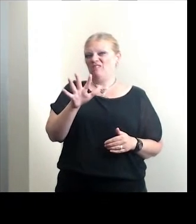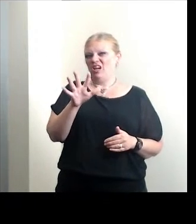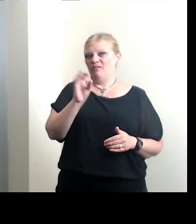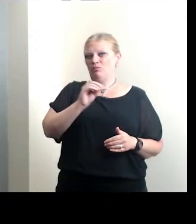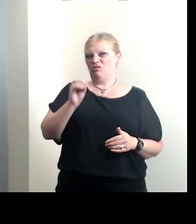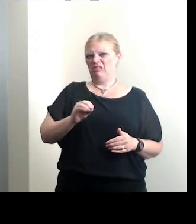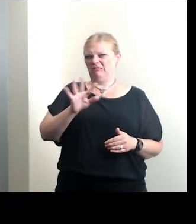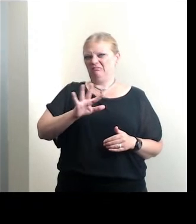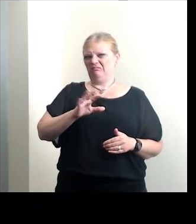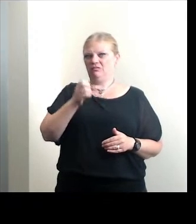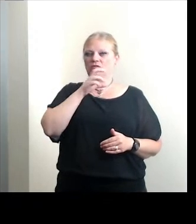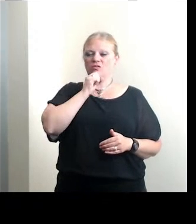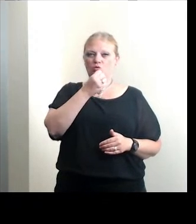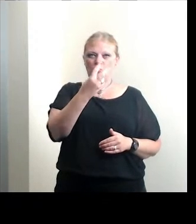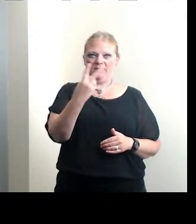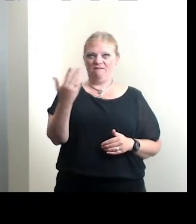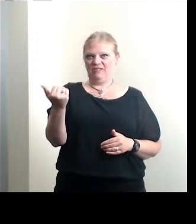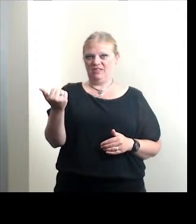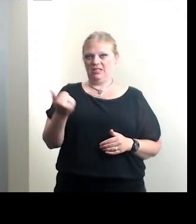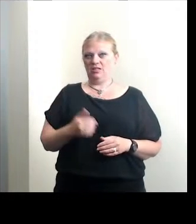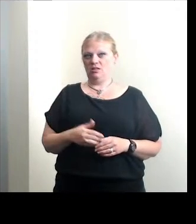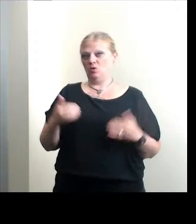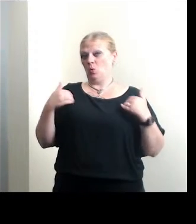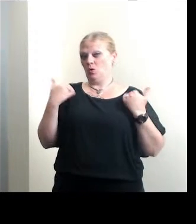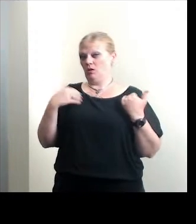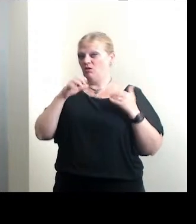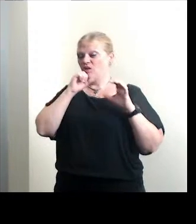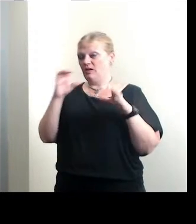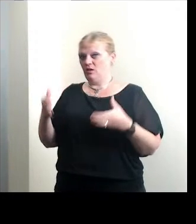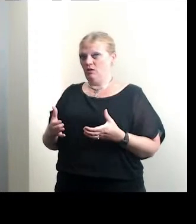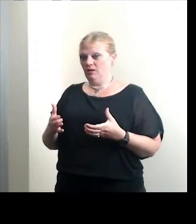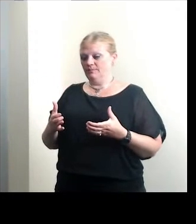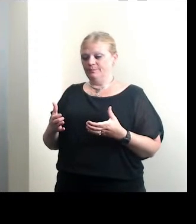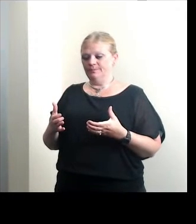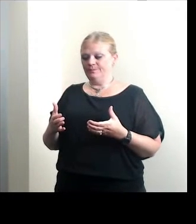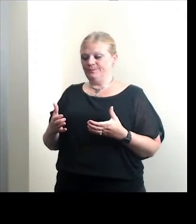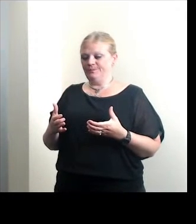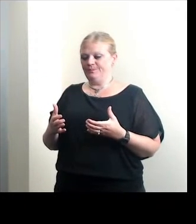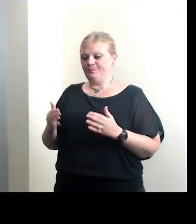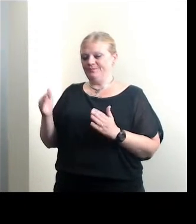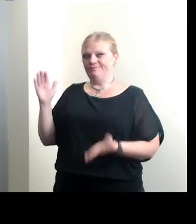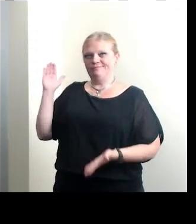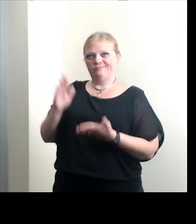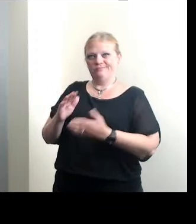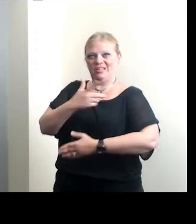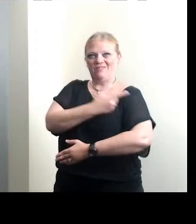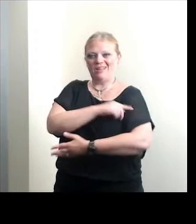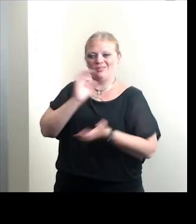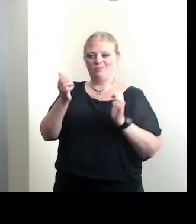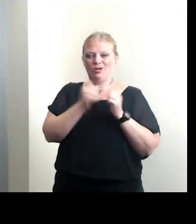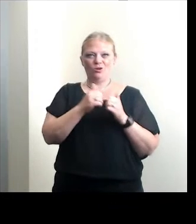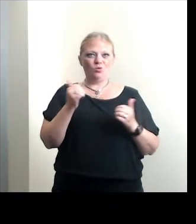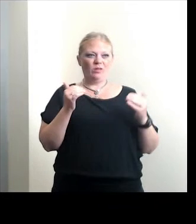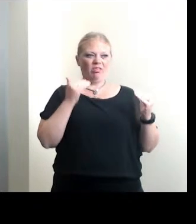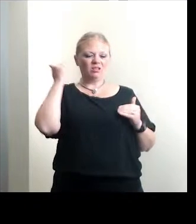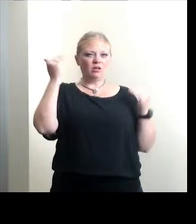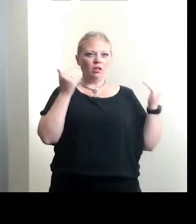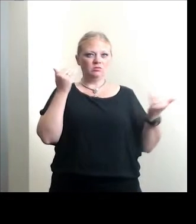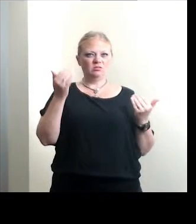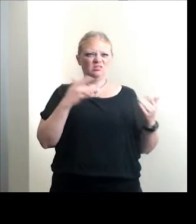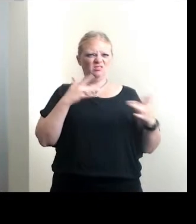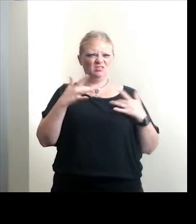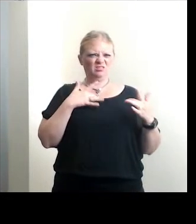of the 12 to 15-year-olds. So the younger age groups being less vaccinated compared to the adults is very concerning to